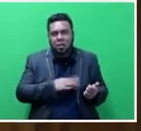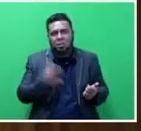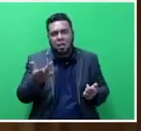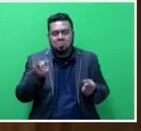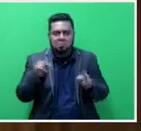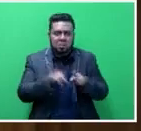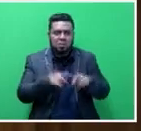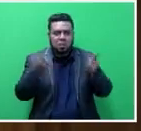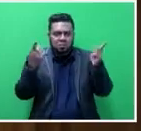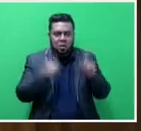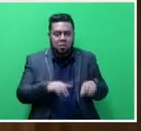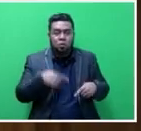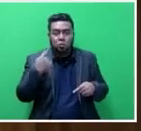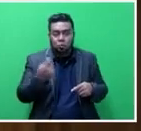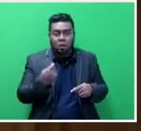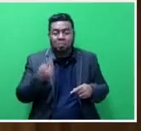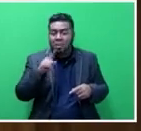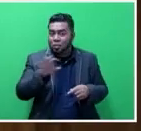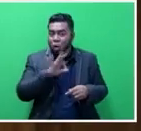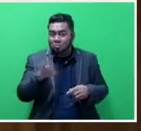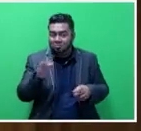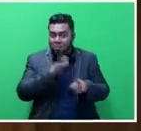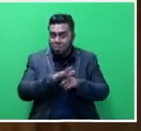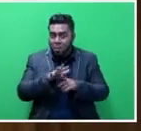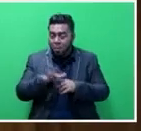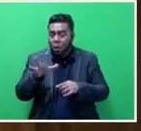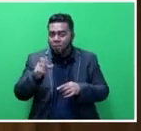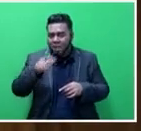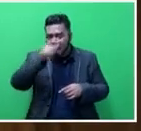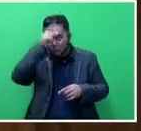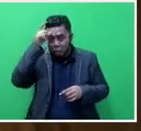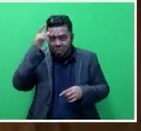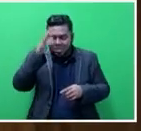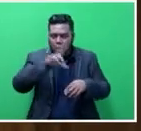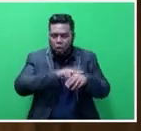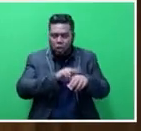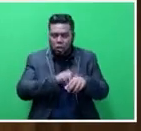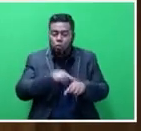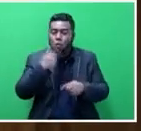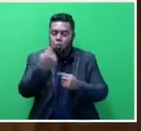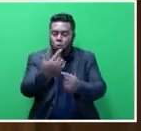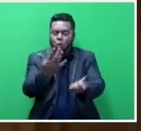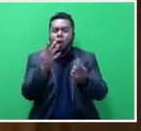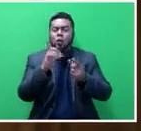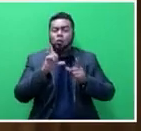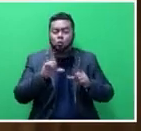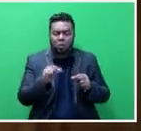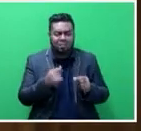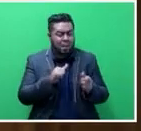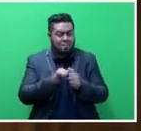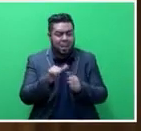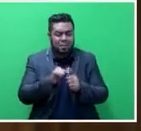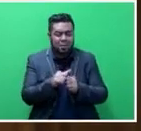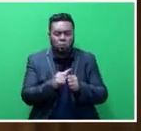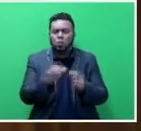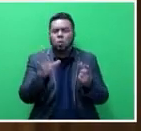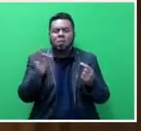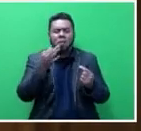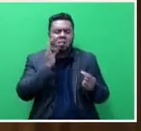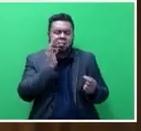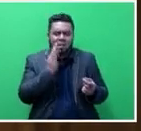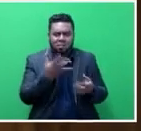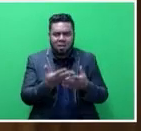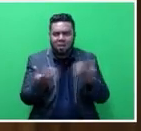sentence. This is not the fault of the hardworking nurses and doctors who are doing their very best with what little they